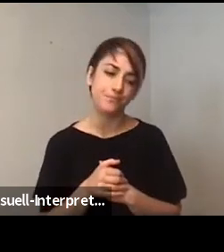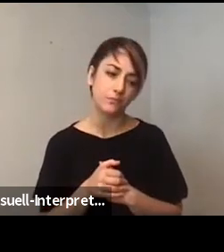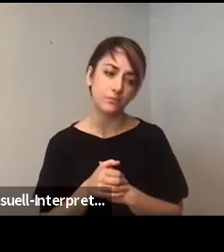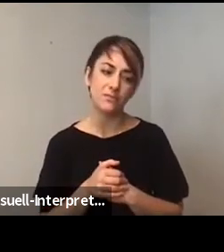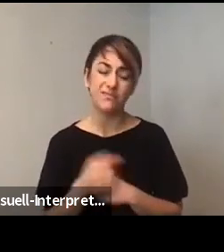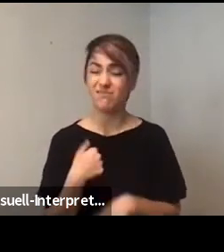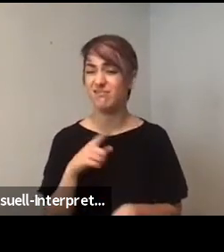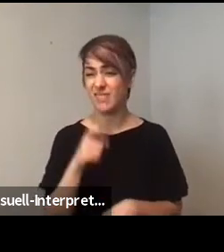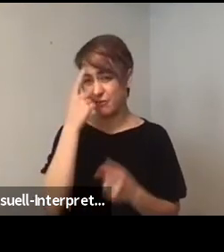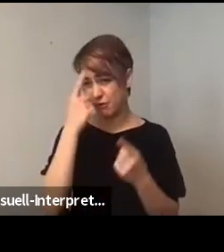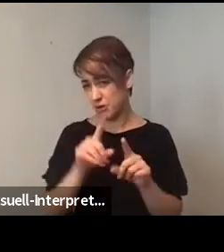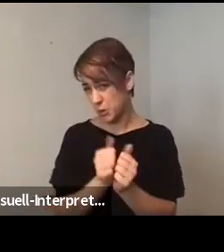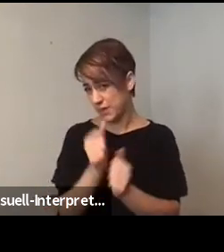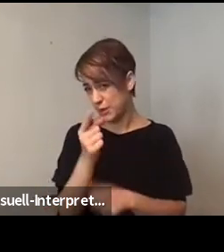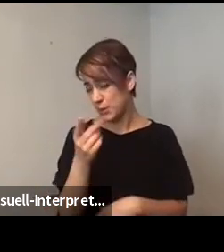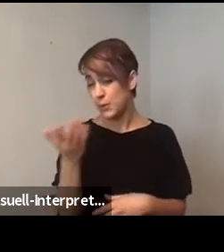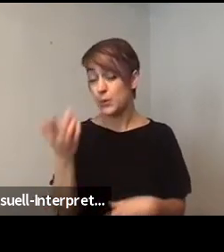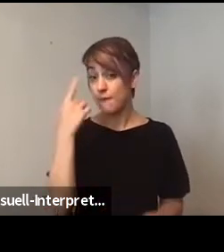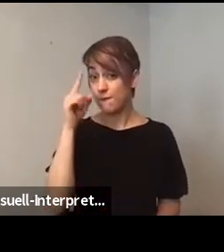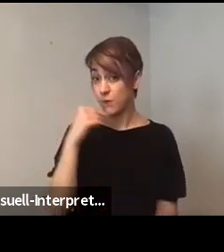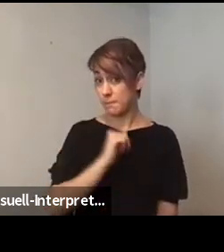you. You know, for me,